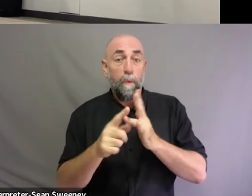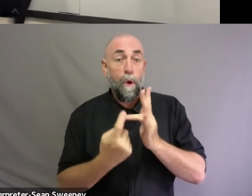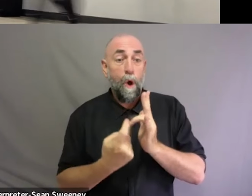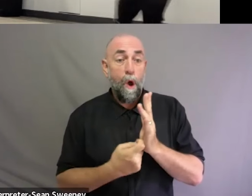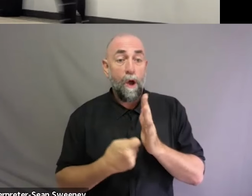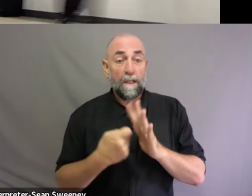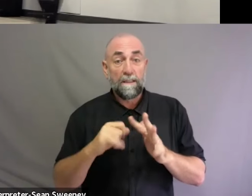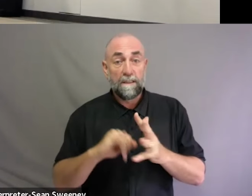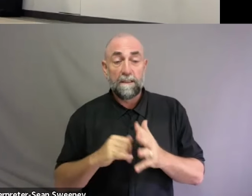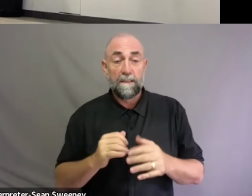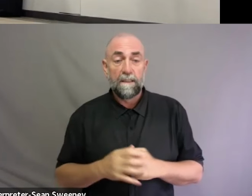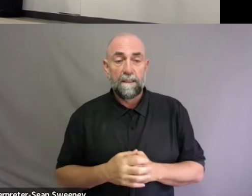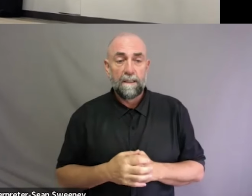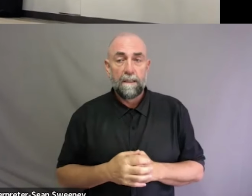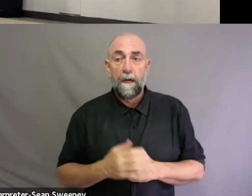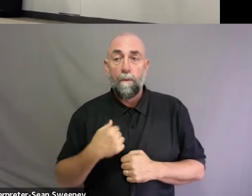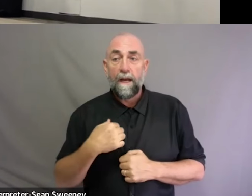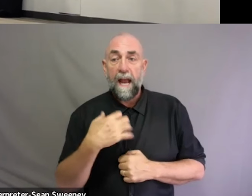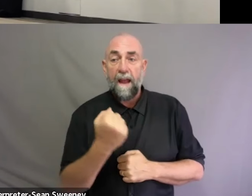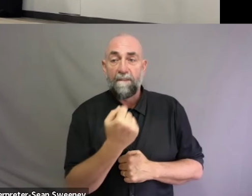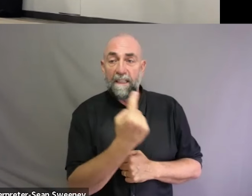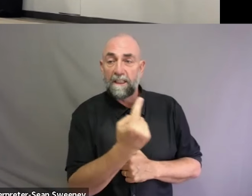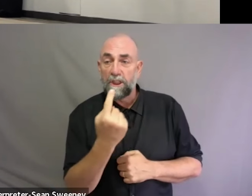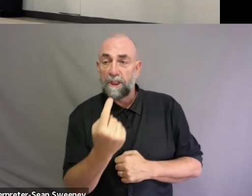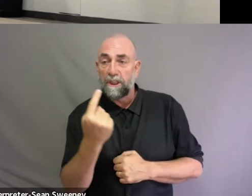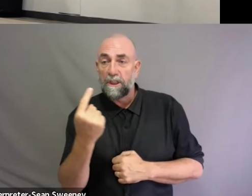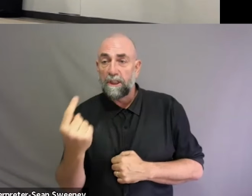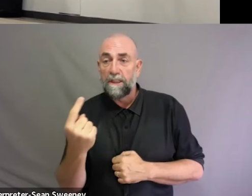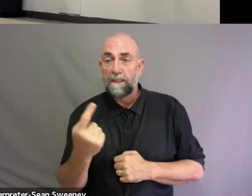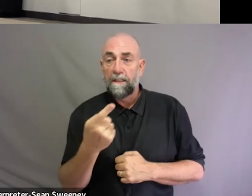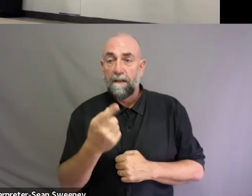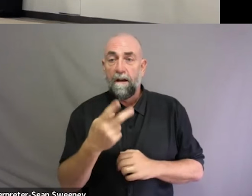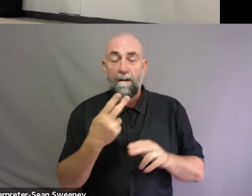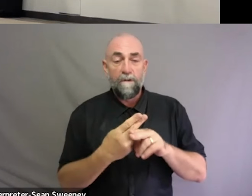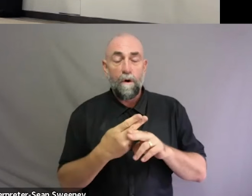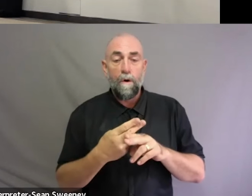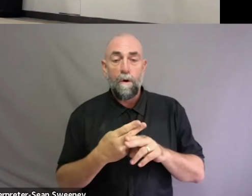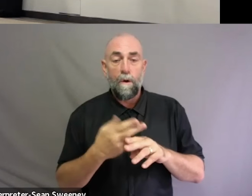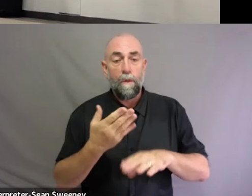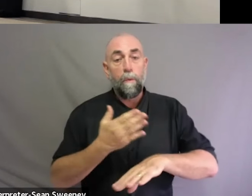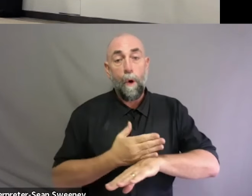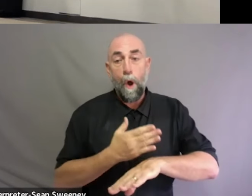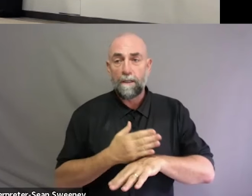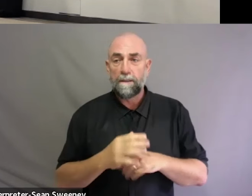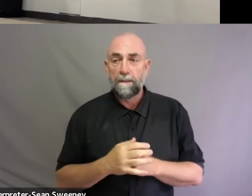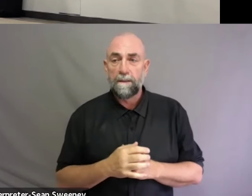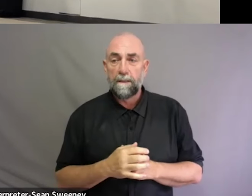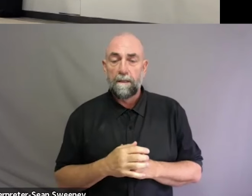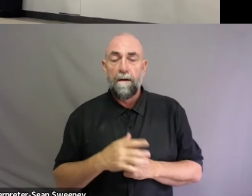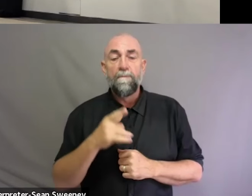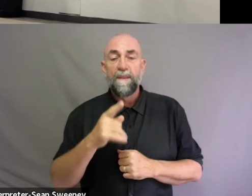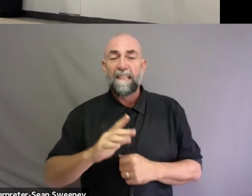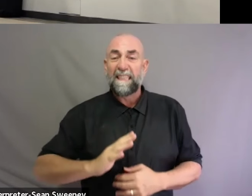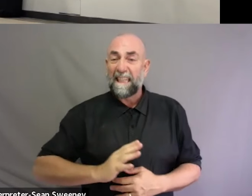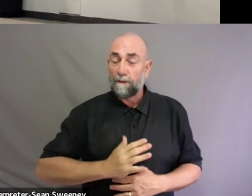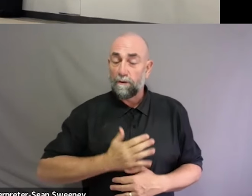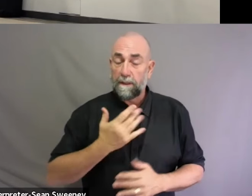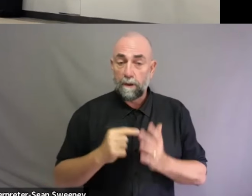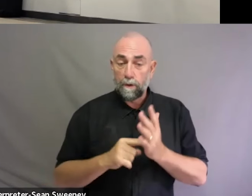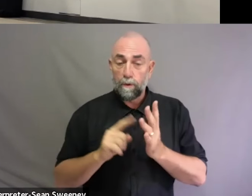quite critically for each of the Vivid works. So it was a really important tool for the artists. They really wanted